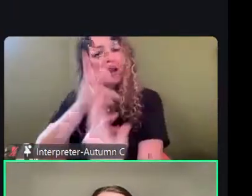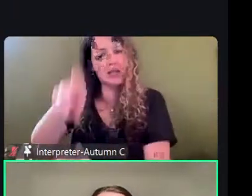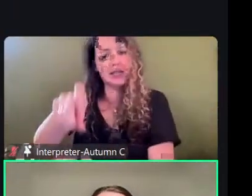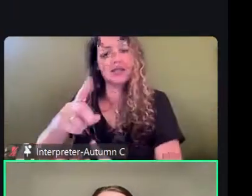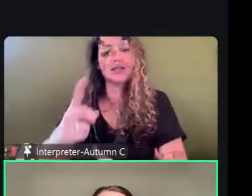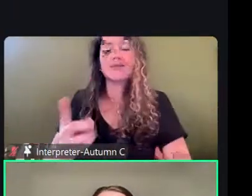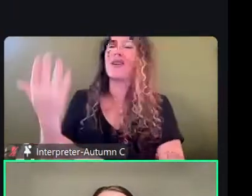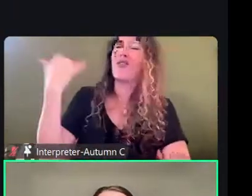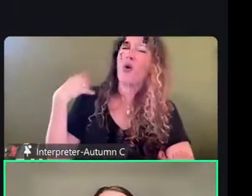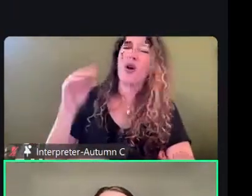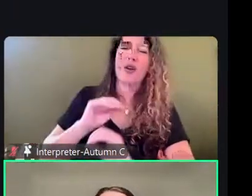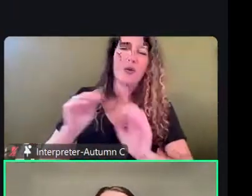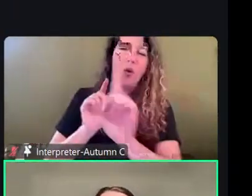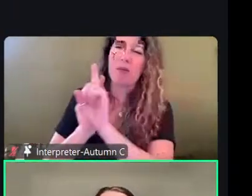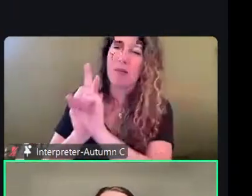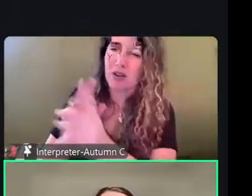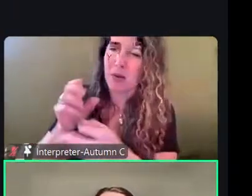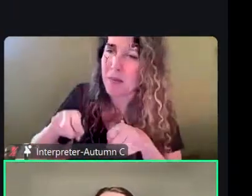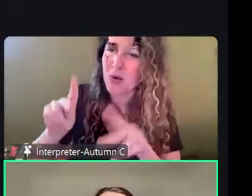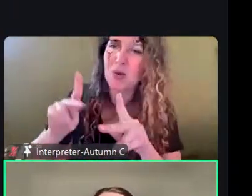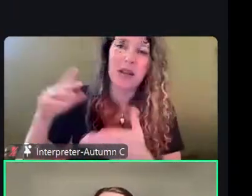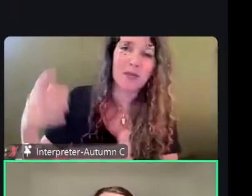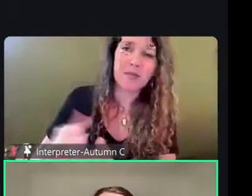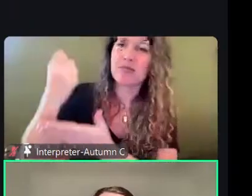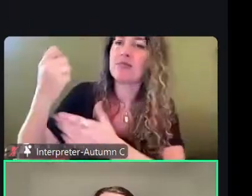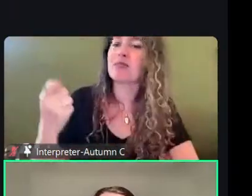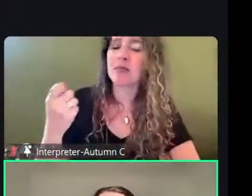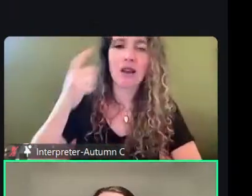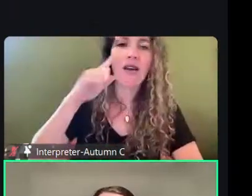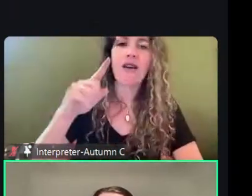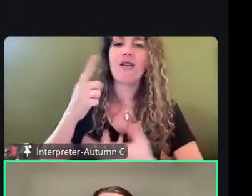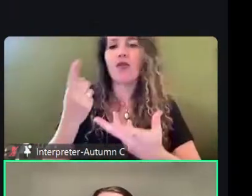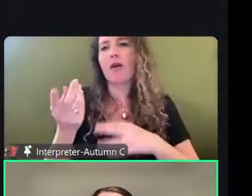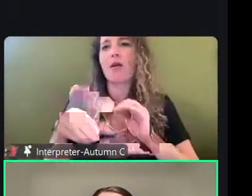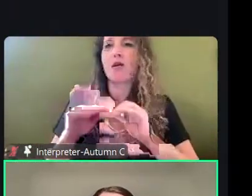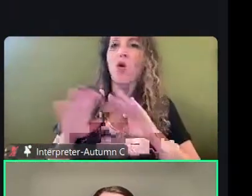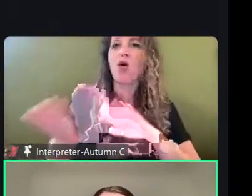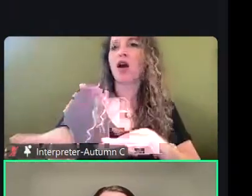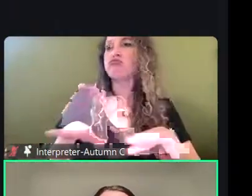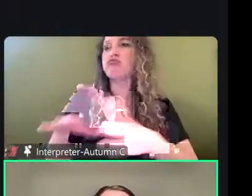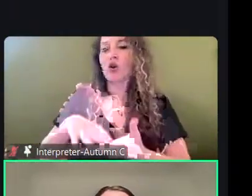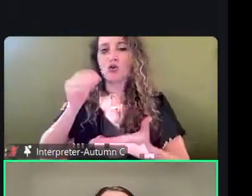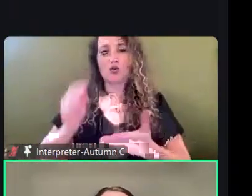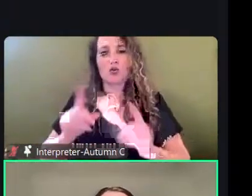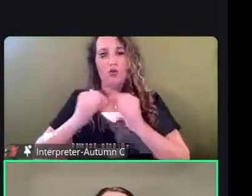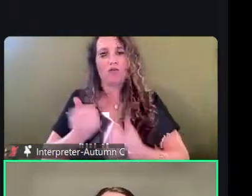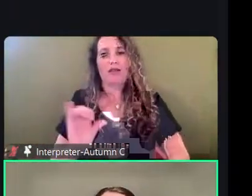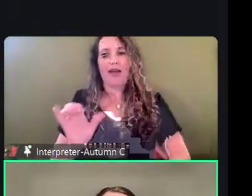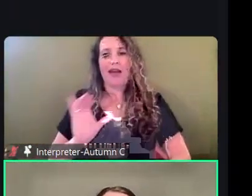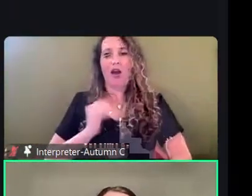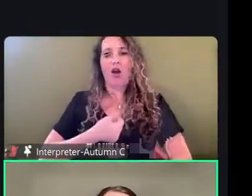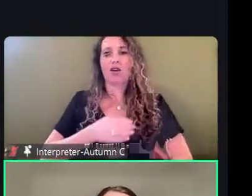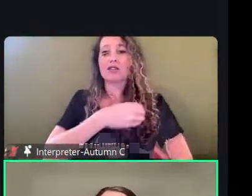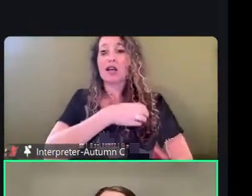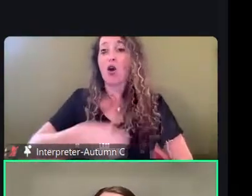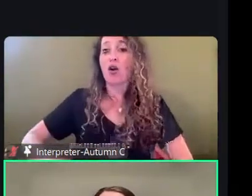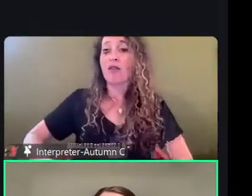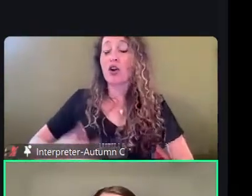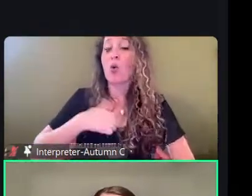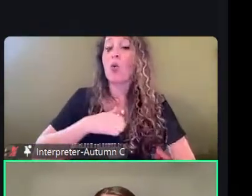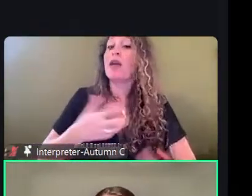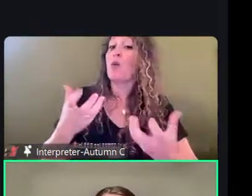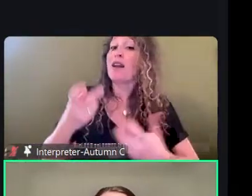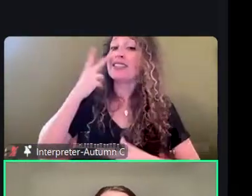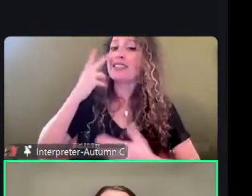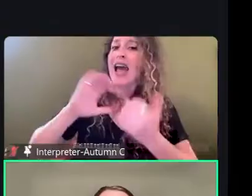mentorship opportunities beyond kind of more casual student groups like ours at Harvard. And so we really wanted to see how we